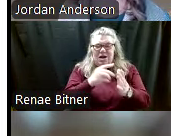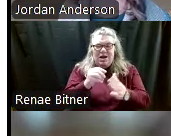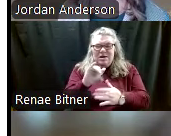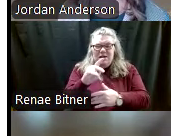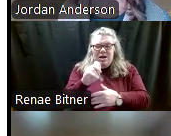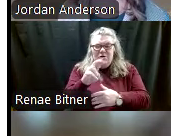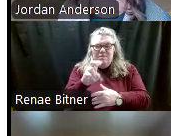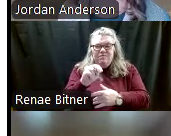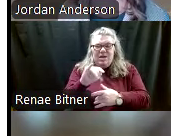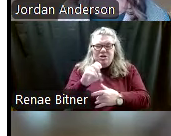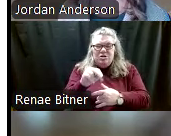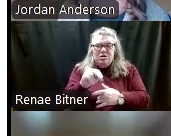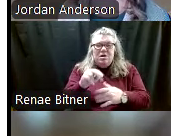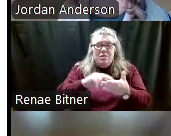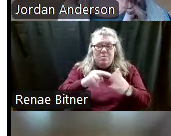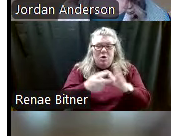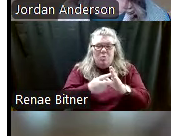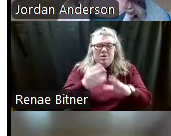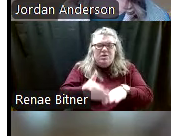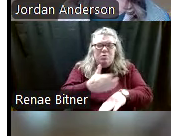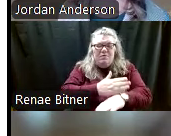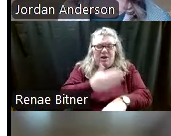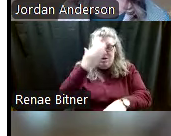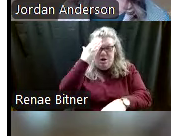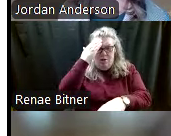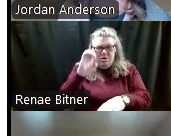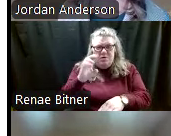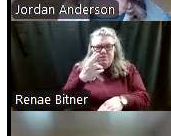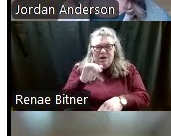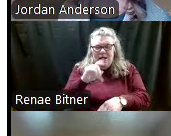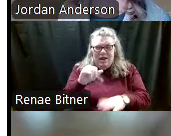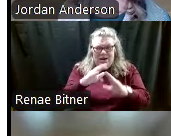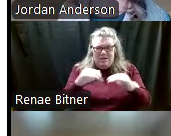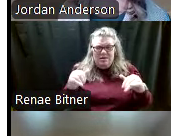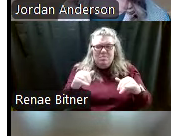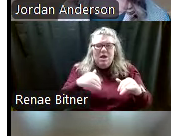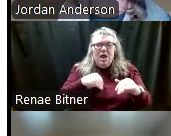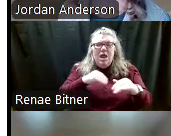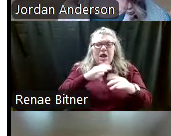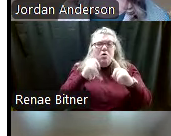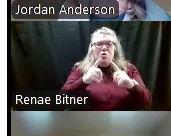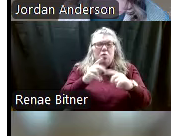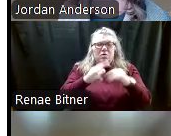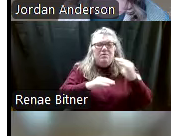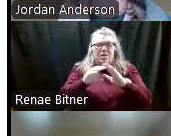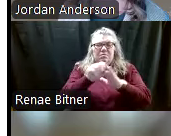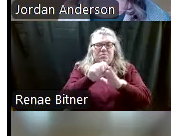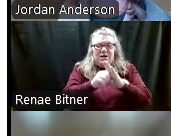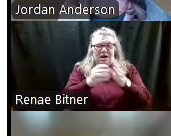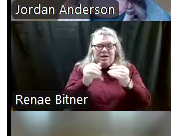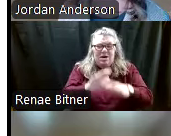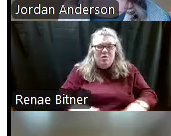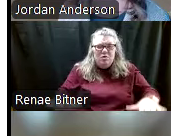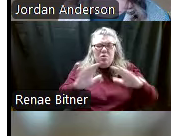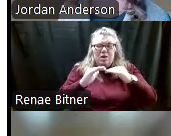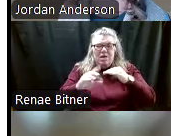to enhance knowledge of the EHDI system, and our goal is to build territory-level data and measurement capacity to improve